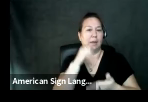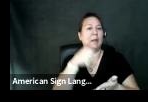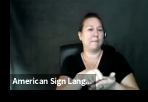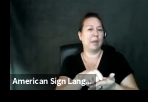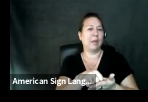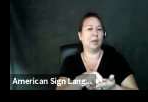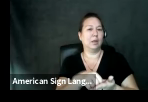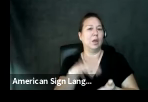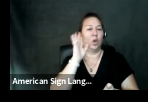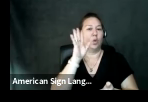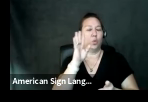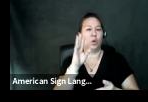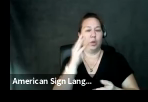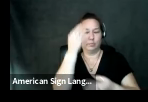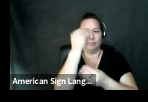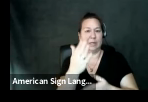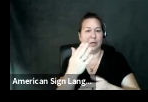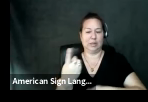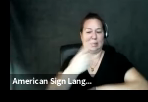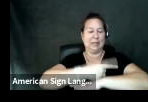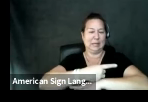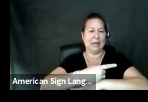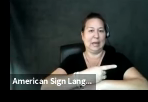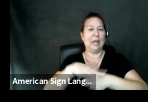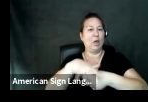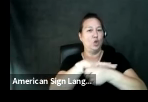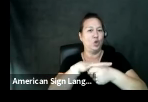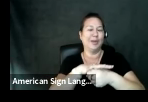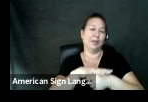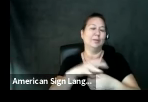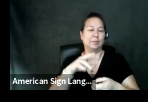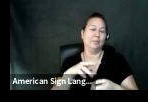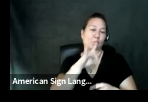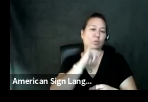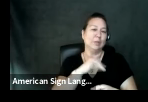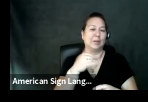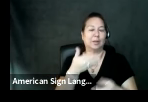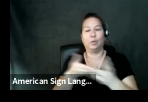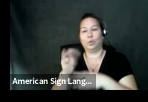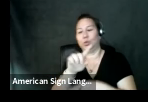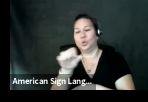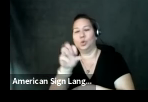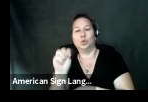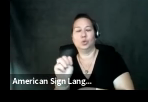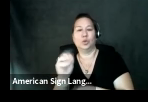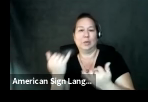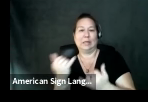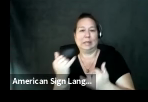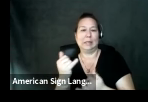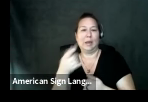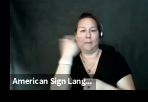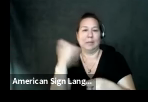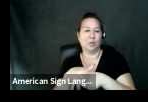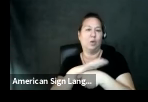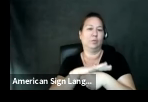date, location, or for us now, not necessarily location, but modality, which would be Zoom, of where and how the meeting would be held. And